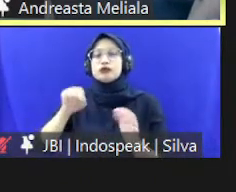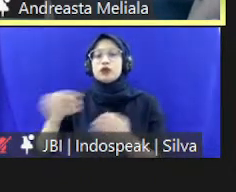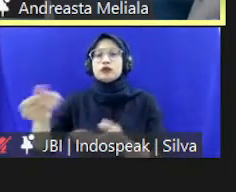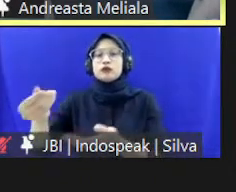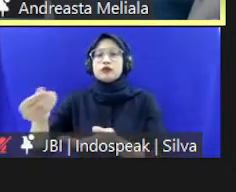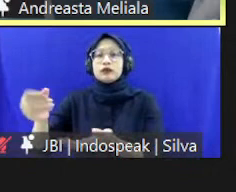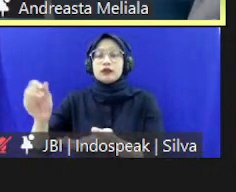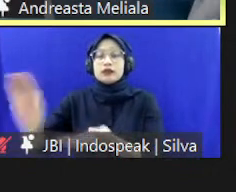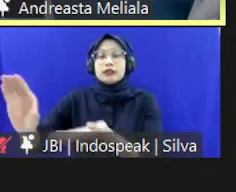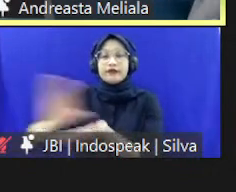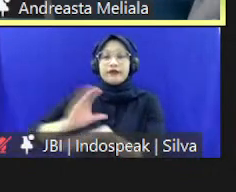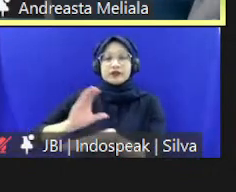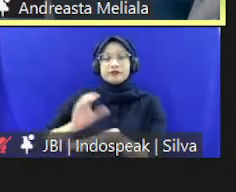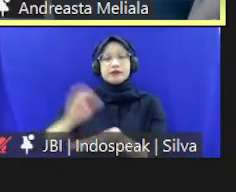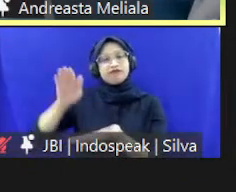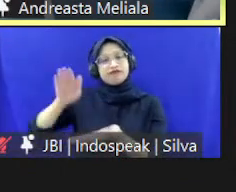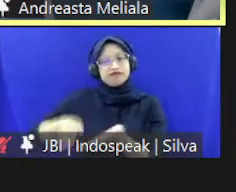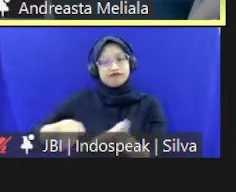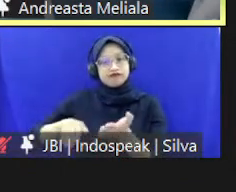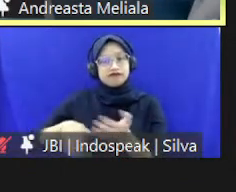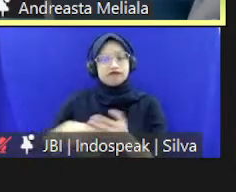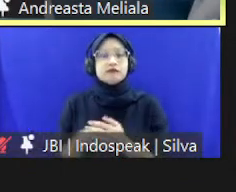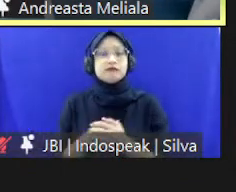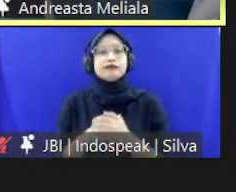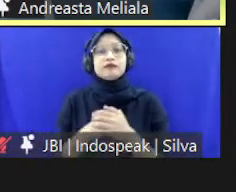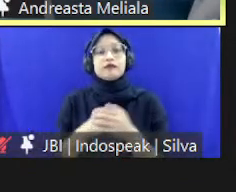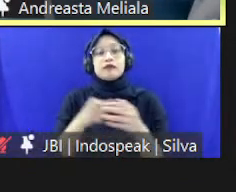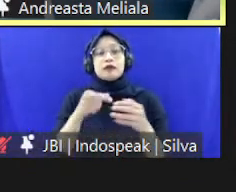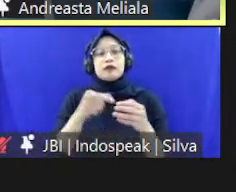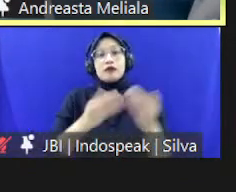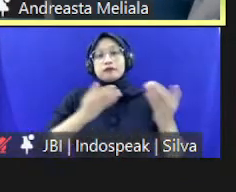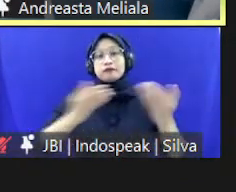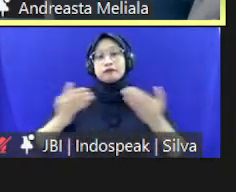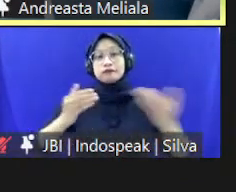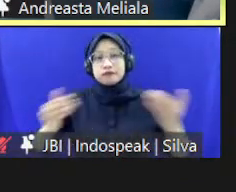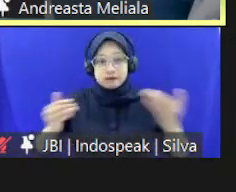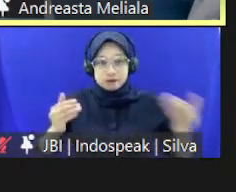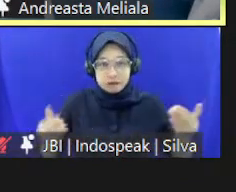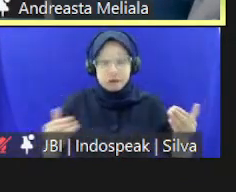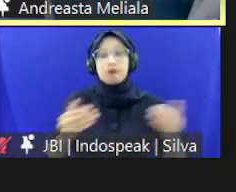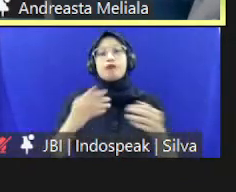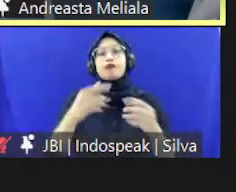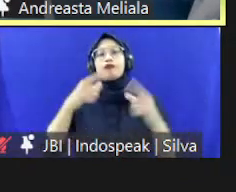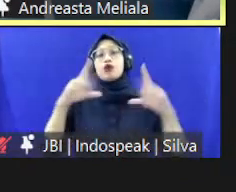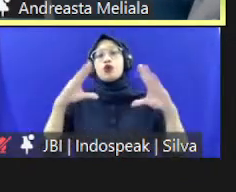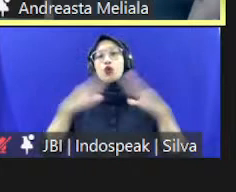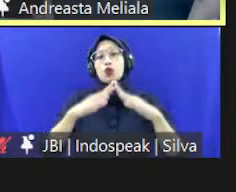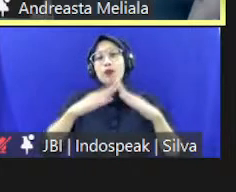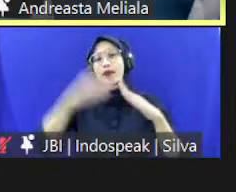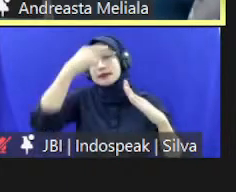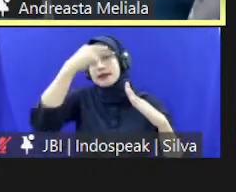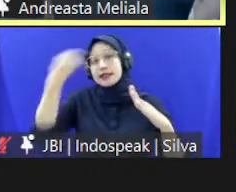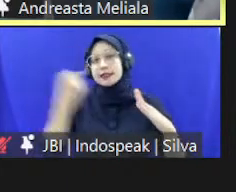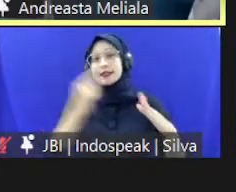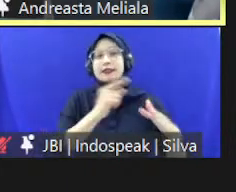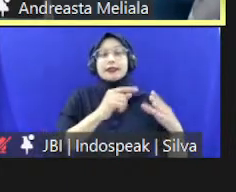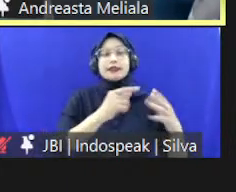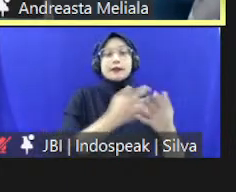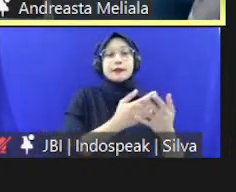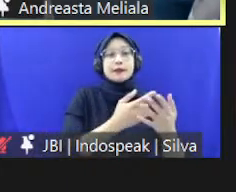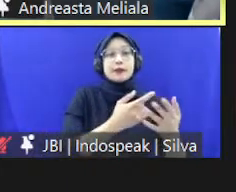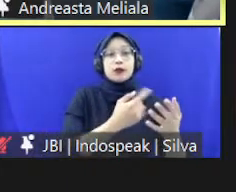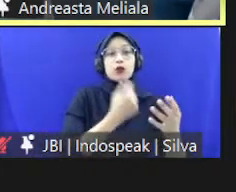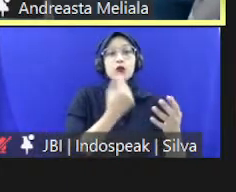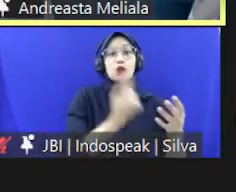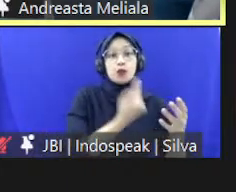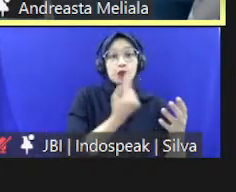we compare the public and private hospital, this is based on the data in 2020, we can see that